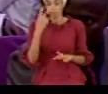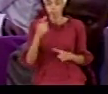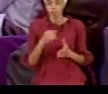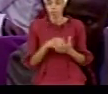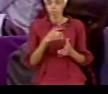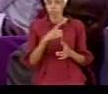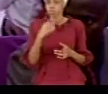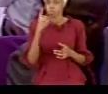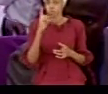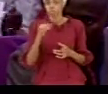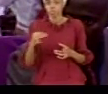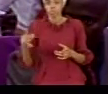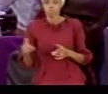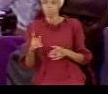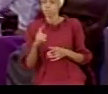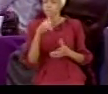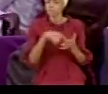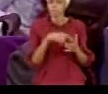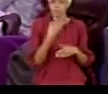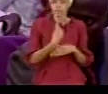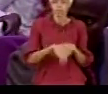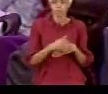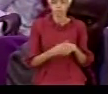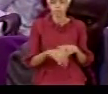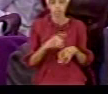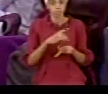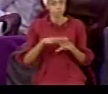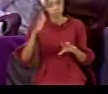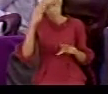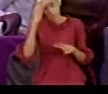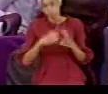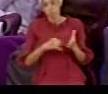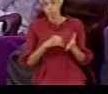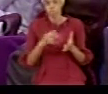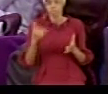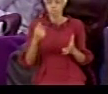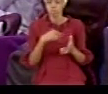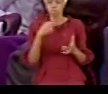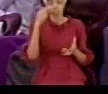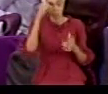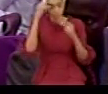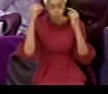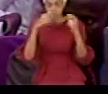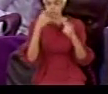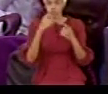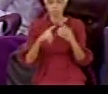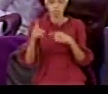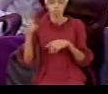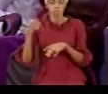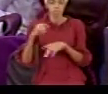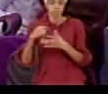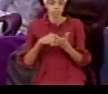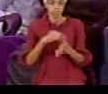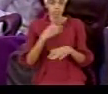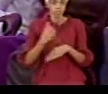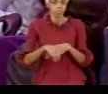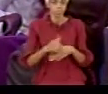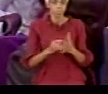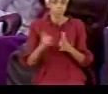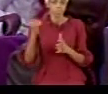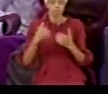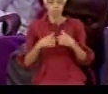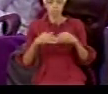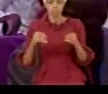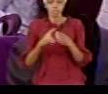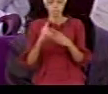another, It is manna, for they wist not what it was. And Moses said unto them, This is bread which the Lord hath given you to eat.